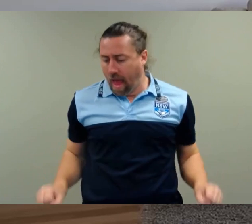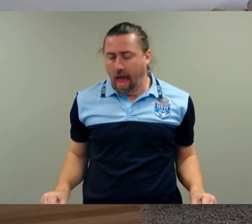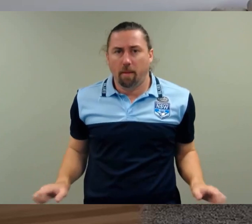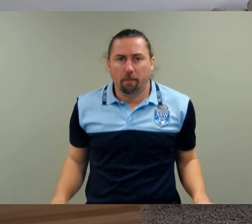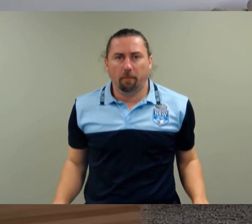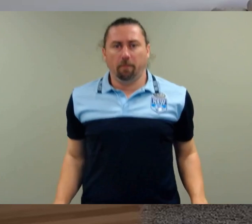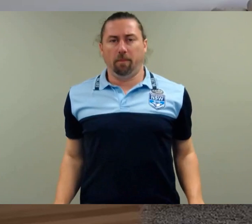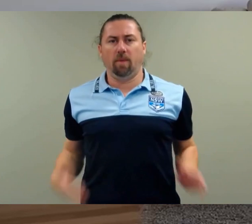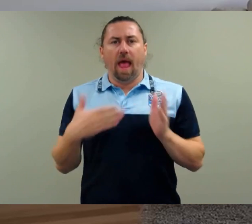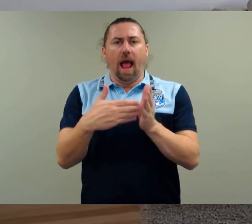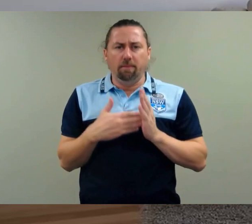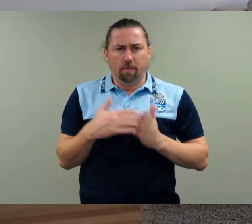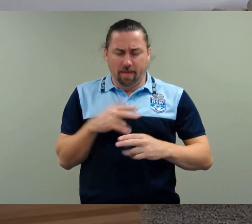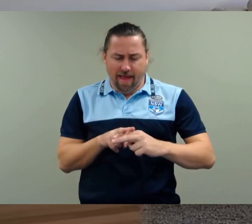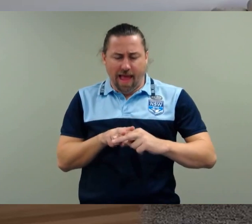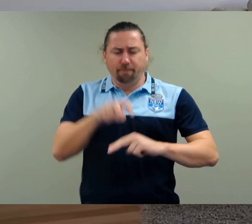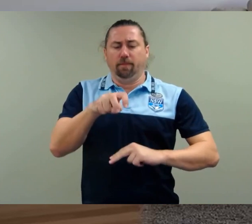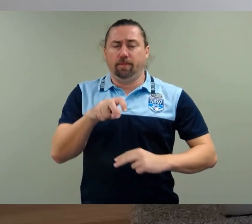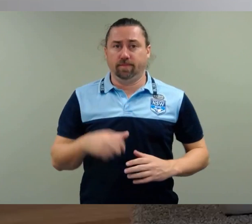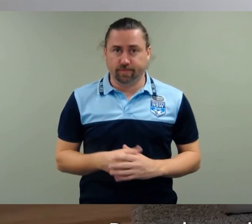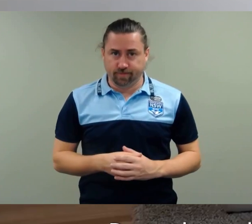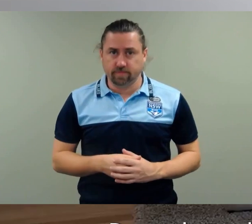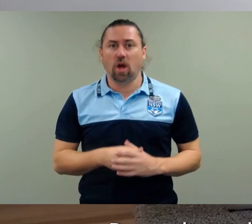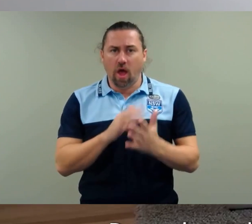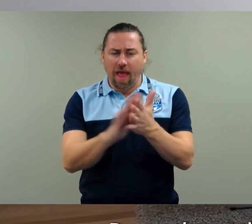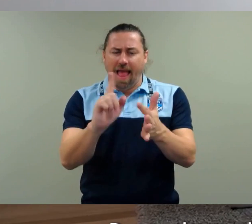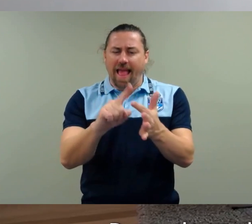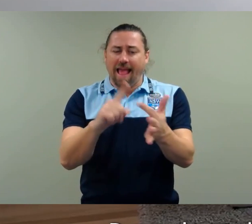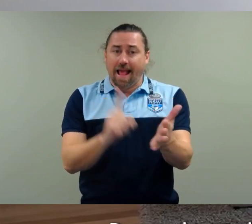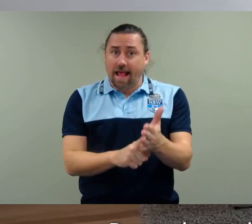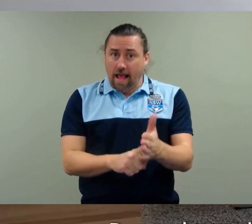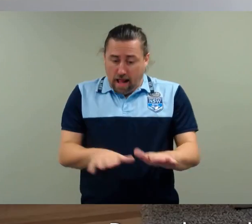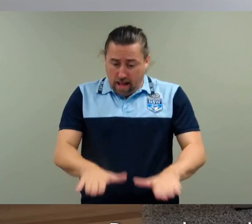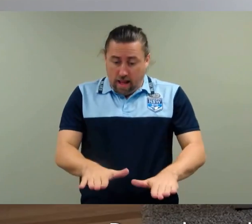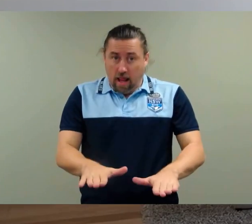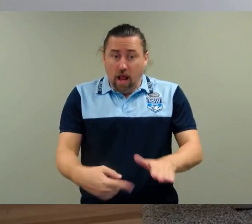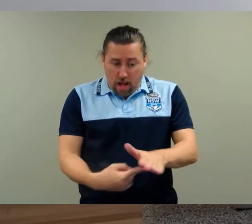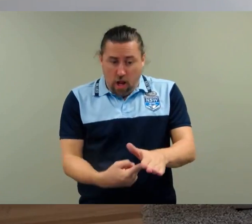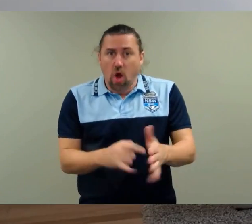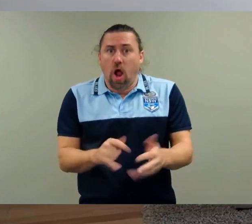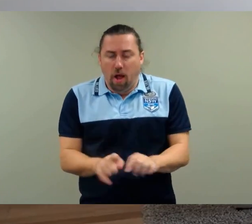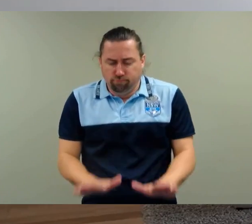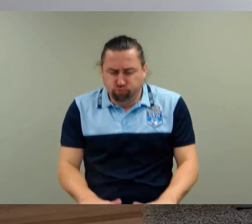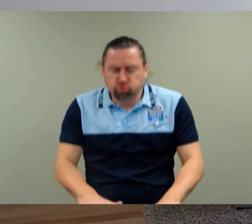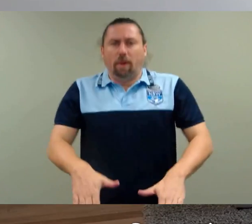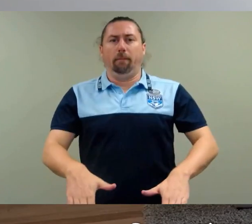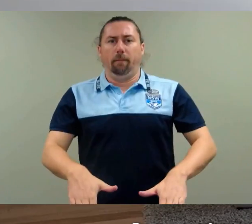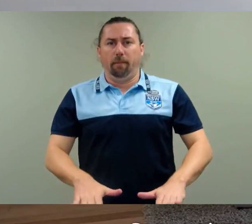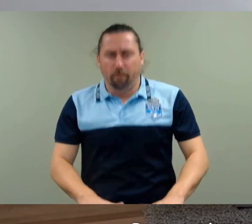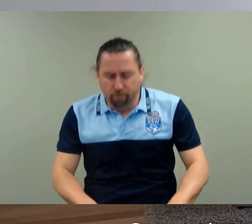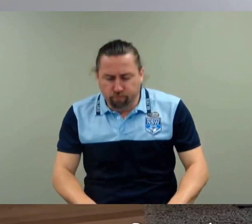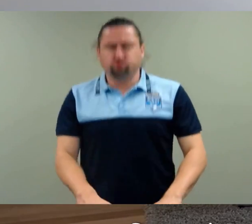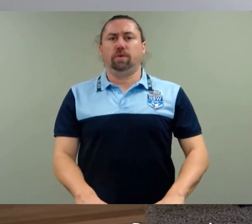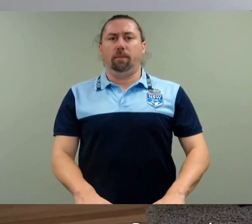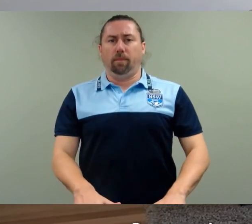of the chair to assist you to stand up. Press through your heels to raise your body to a standing position,